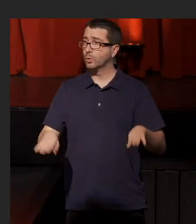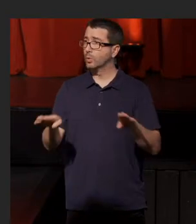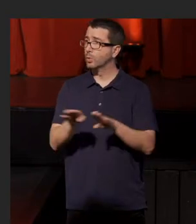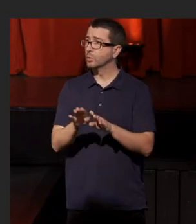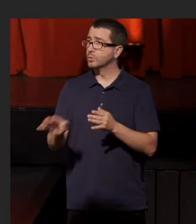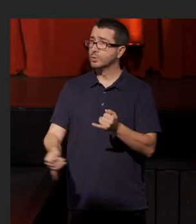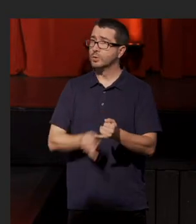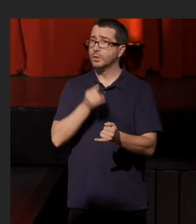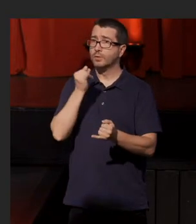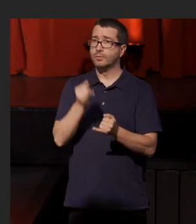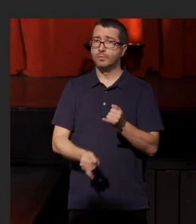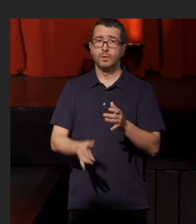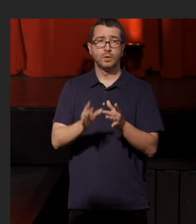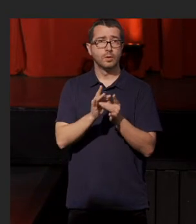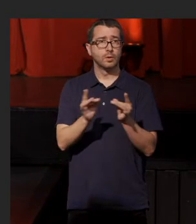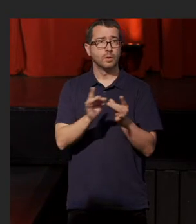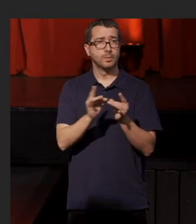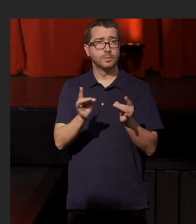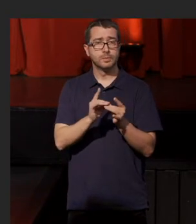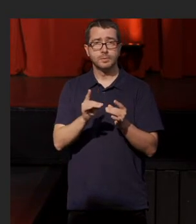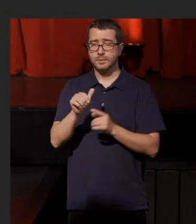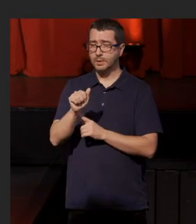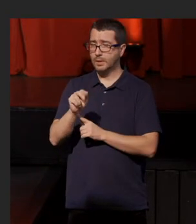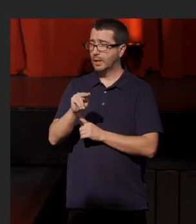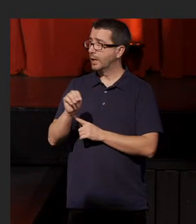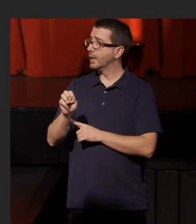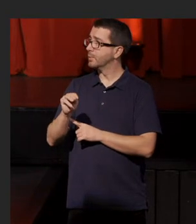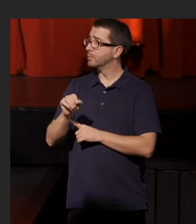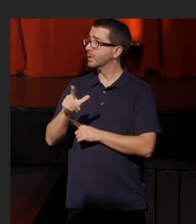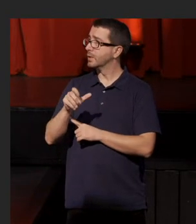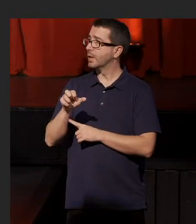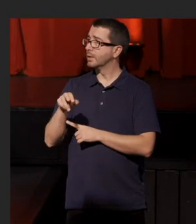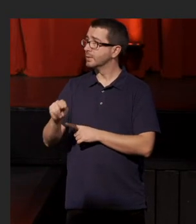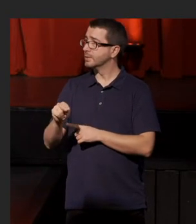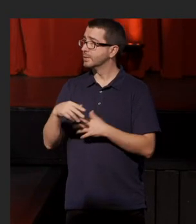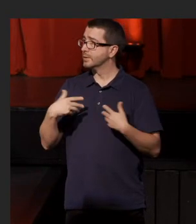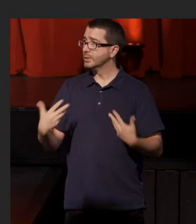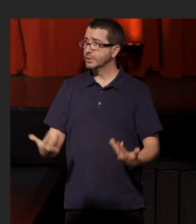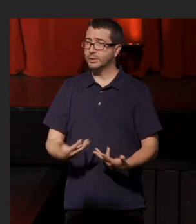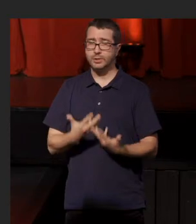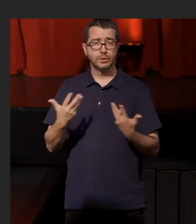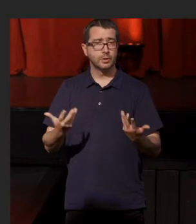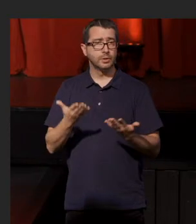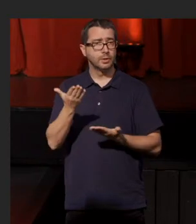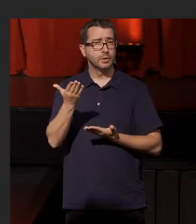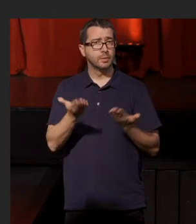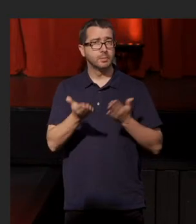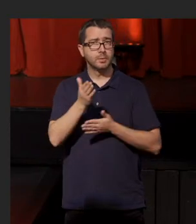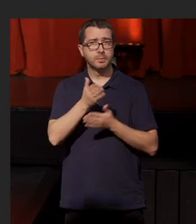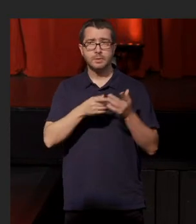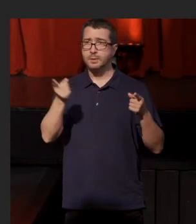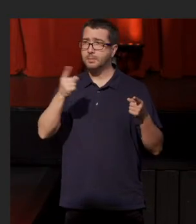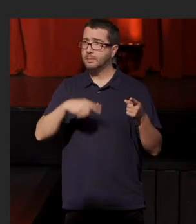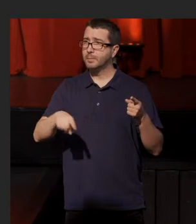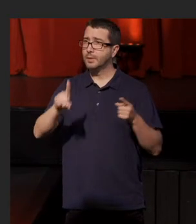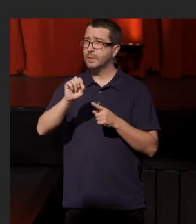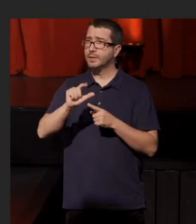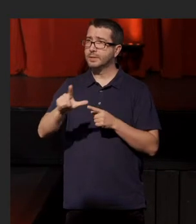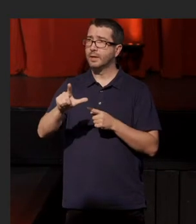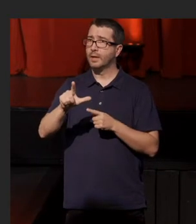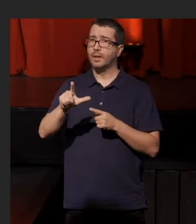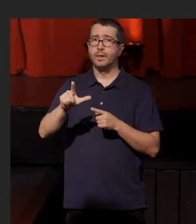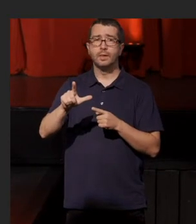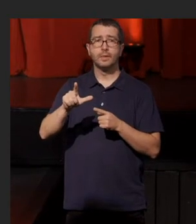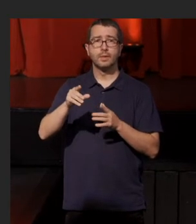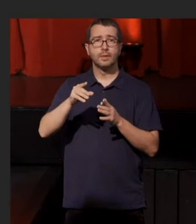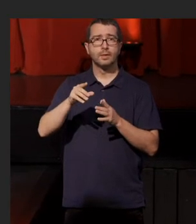final comments from Honorable Anne McClellan, who is here. There may be some of you who are also Dal alum here. Ms.